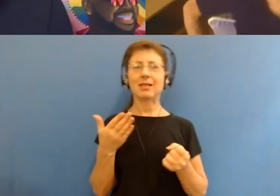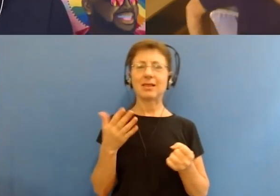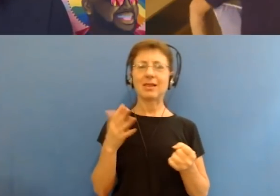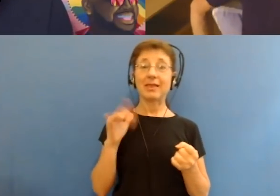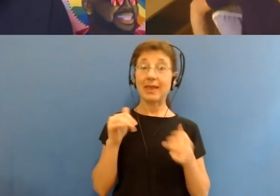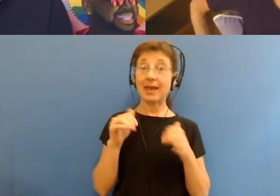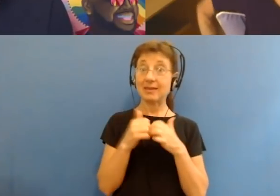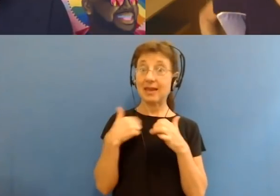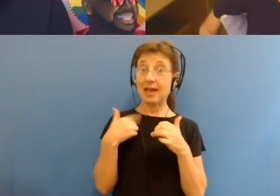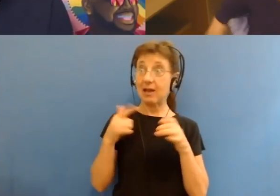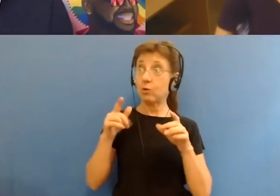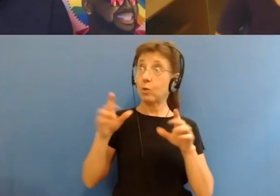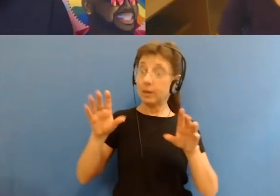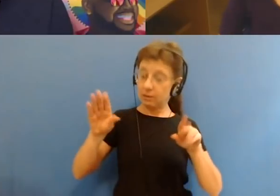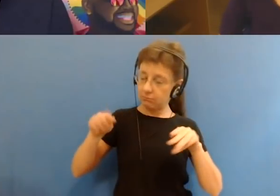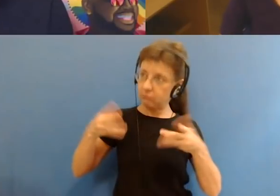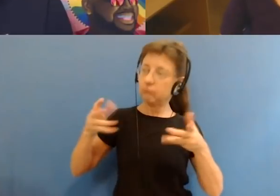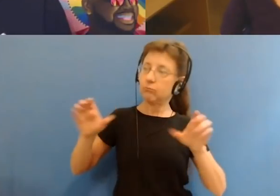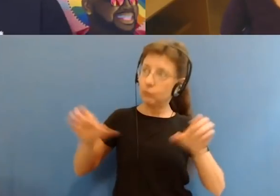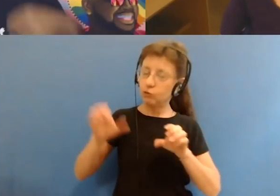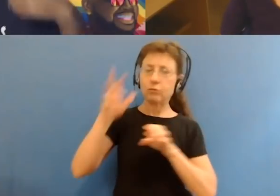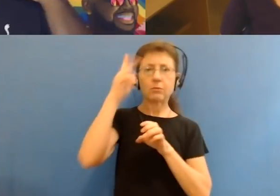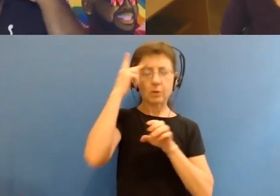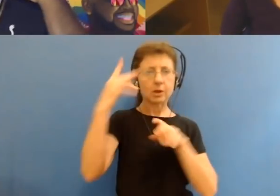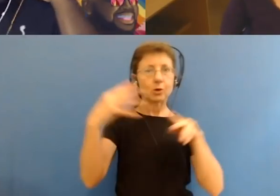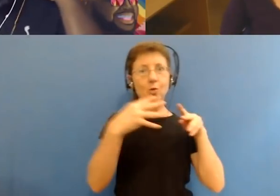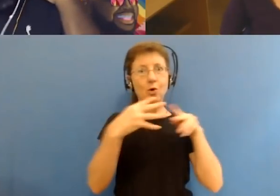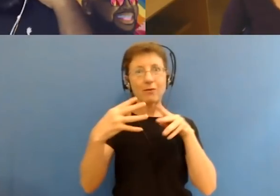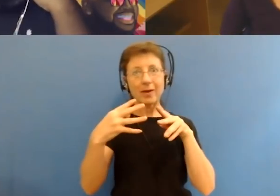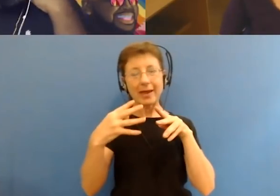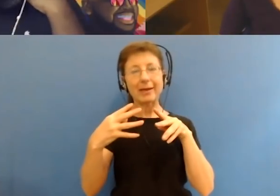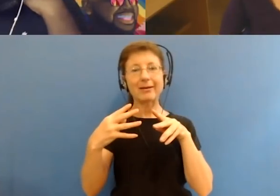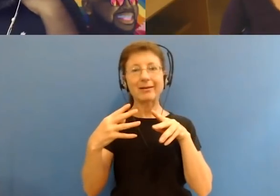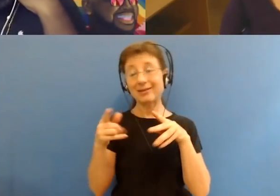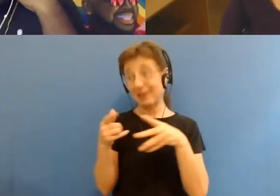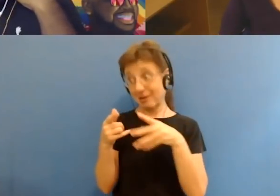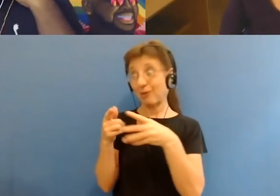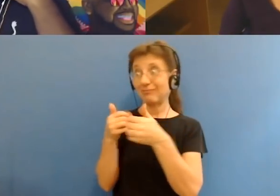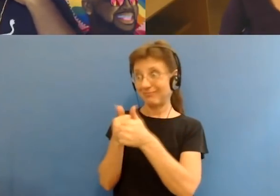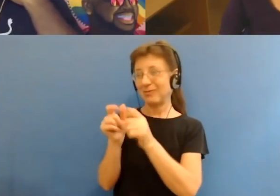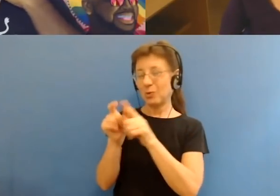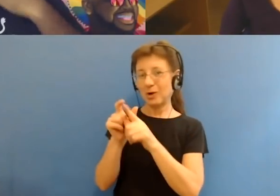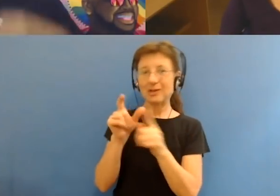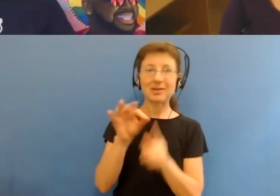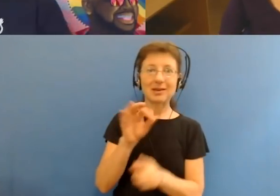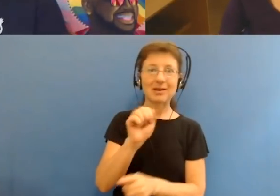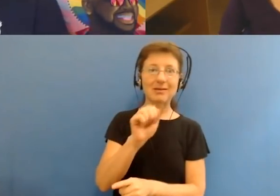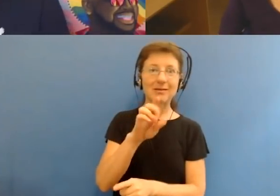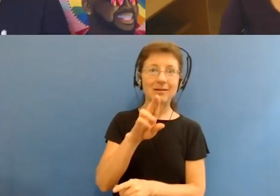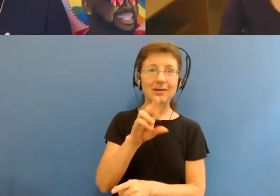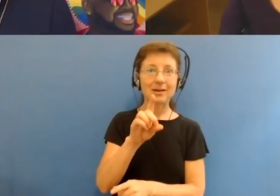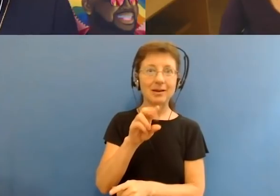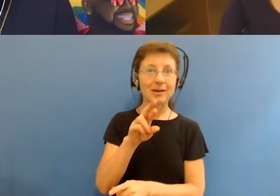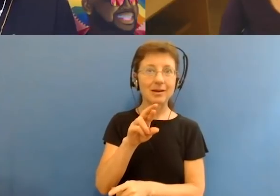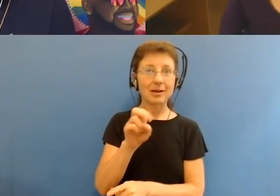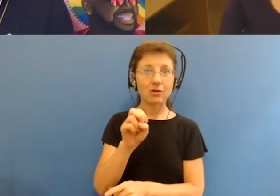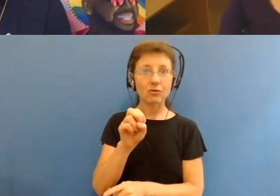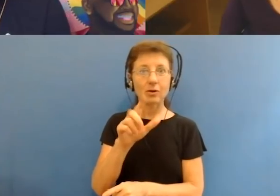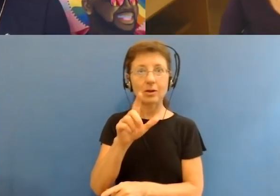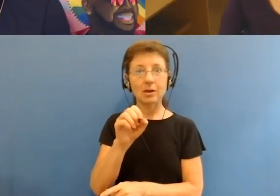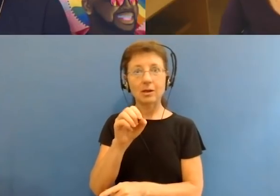political warfare. You know, in the words of Mother Audre Lorde, right, like my self-preservation is political